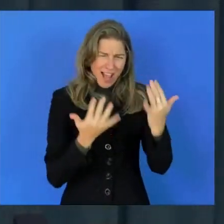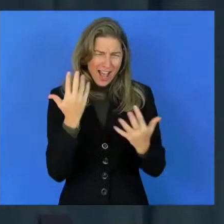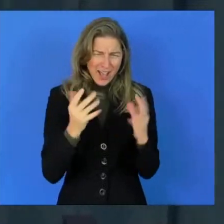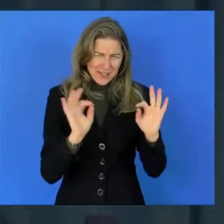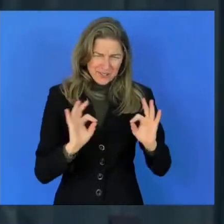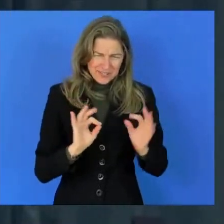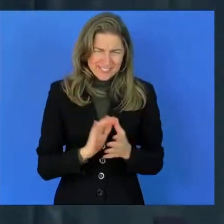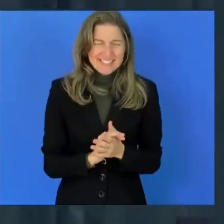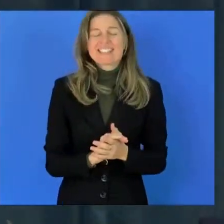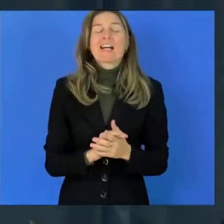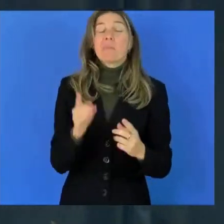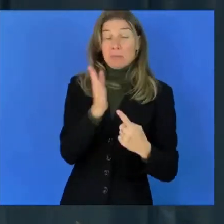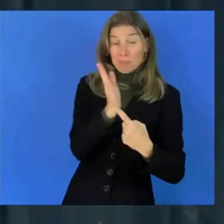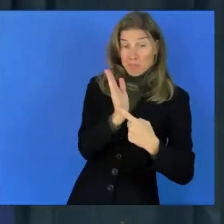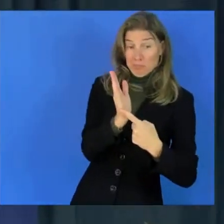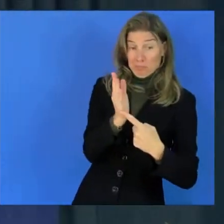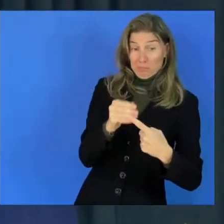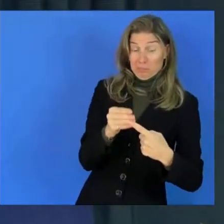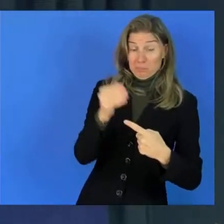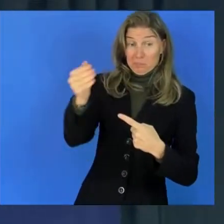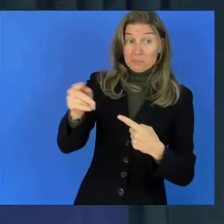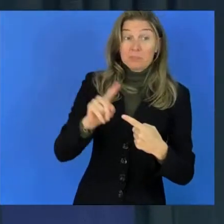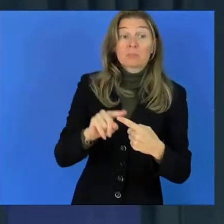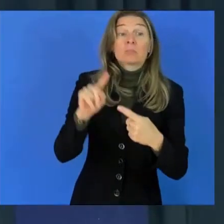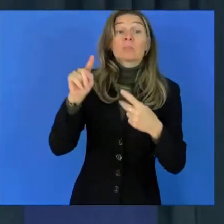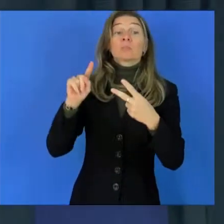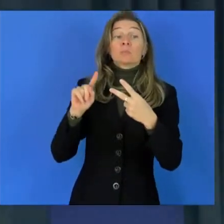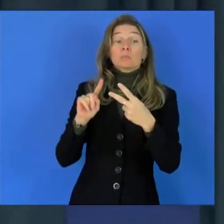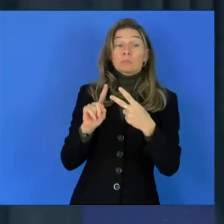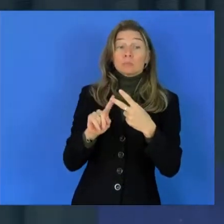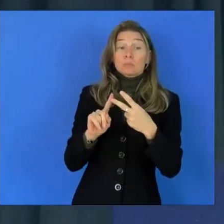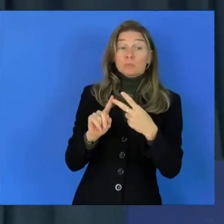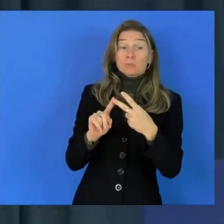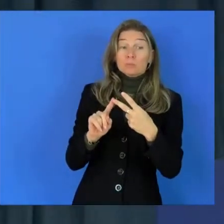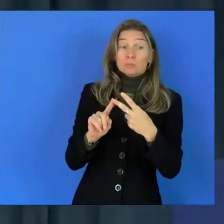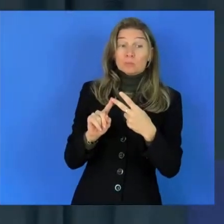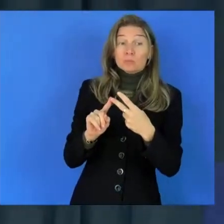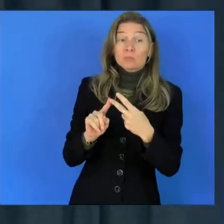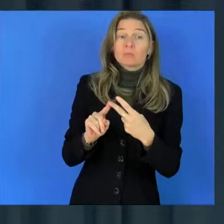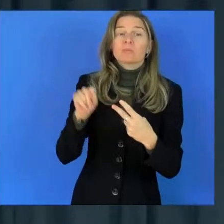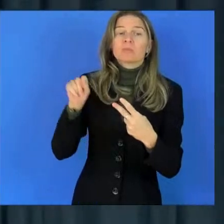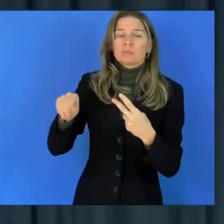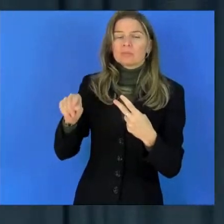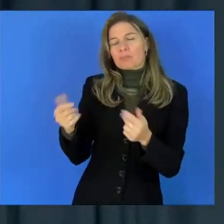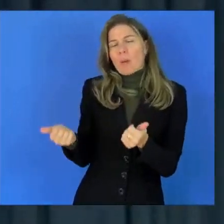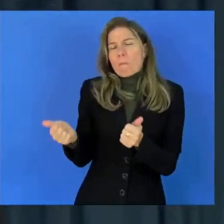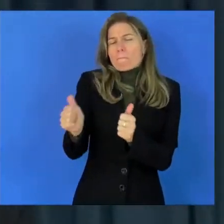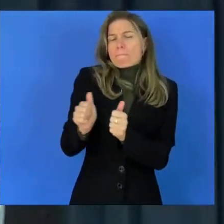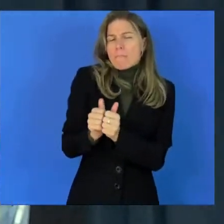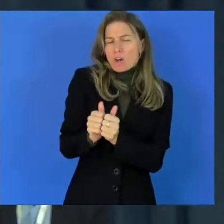able to, or sharing their content with you. So that actually amounts to